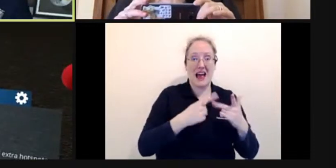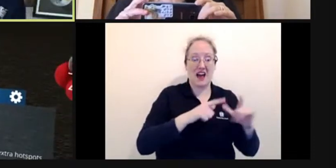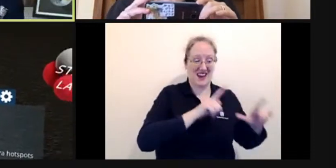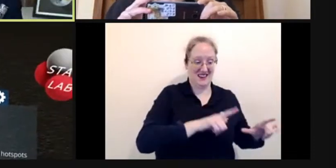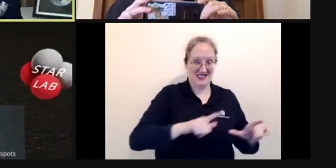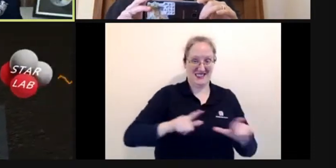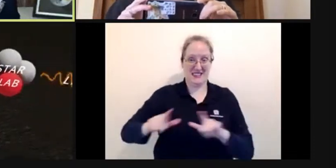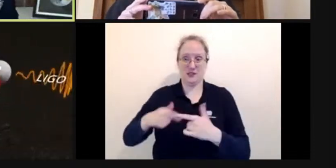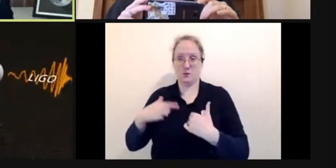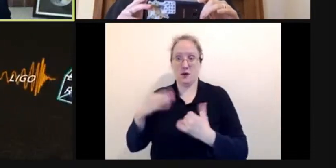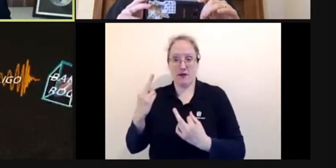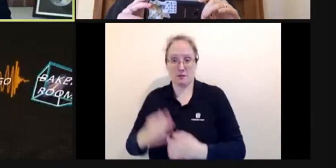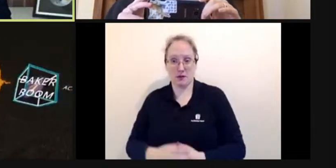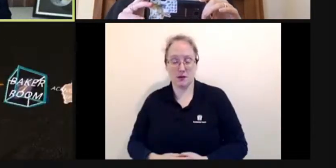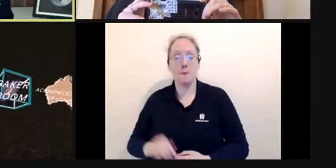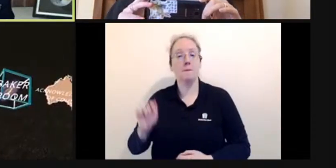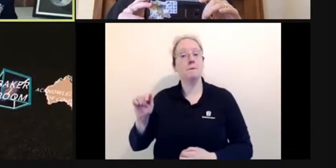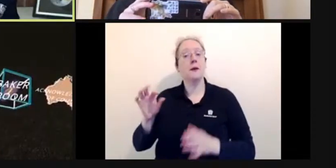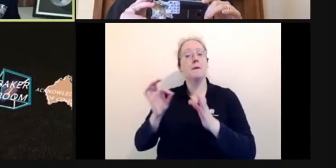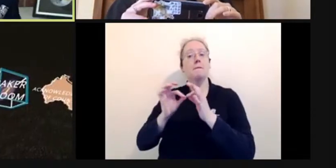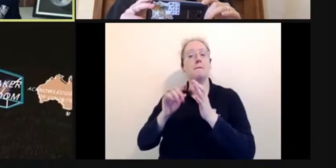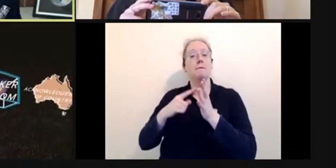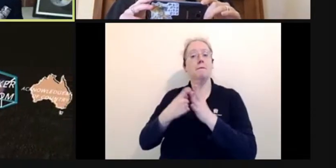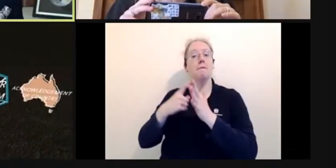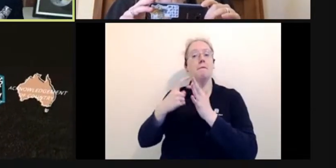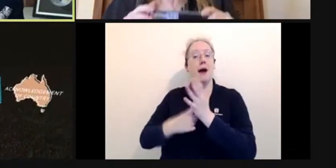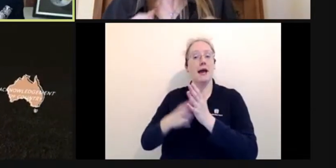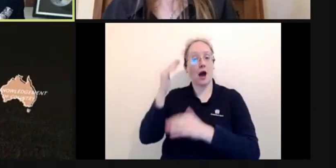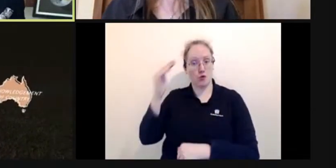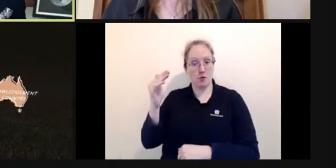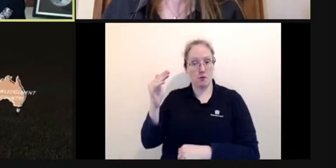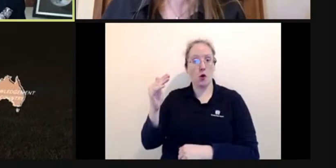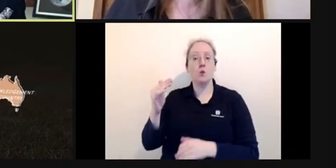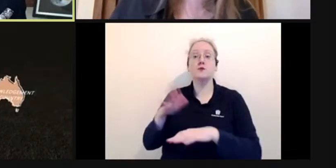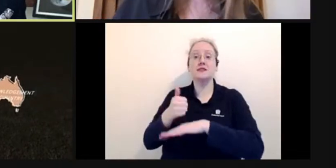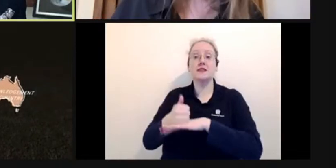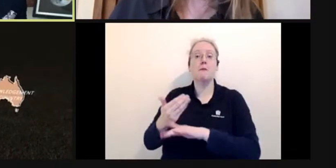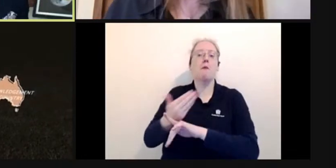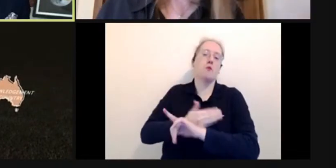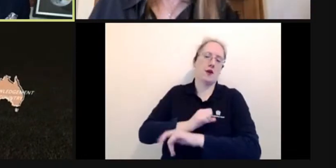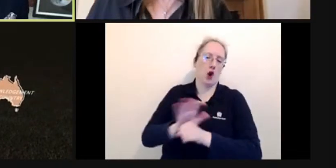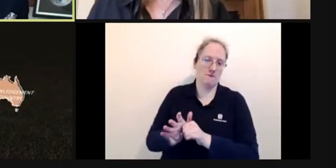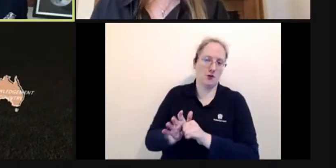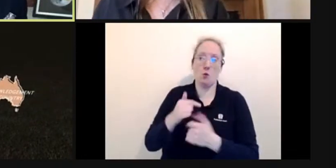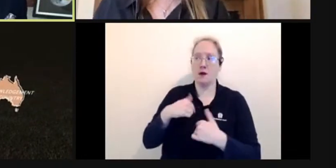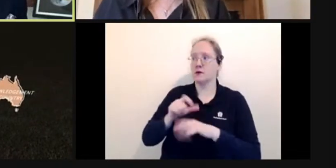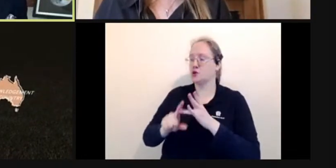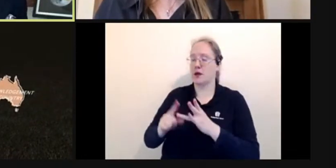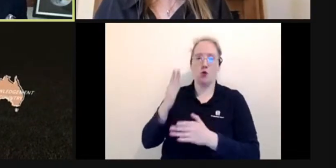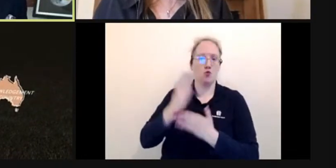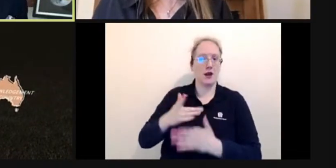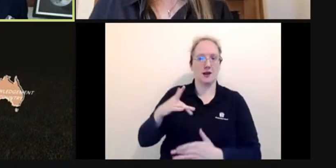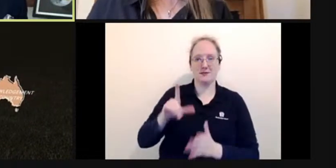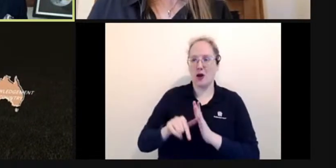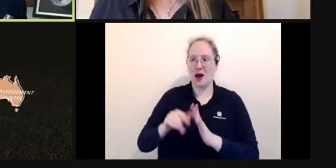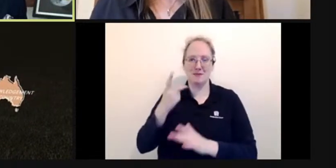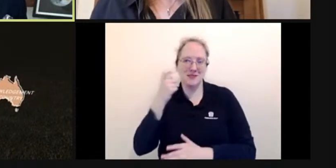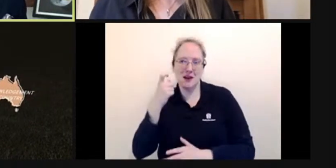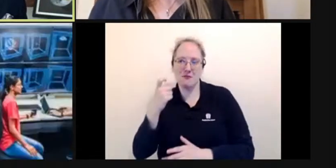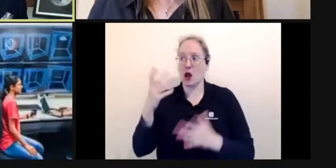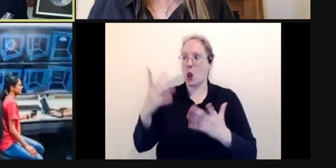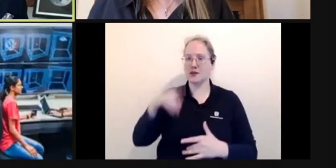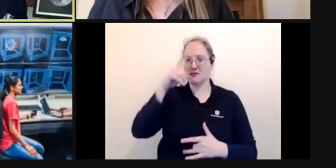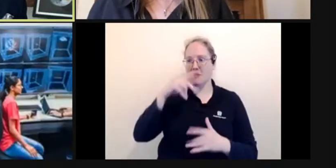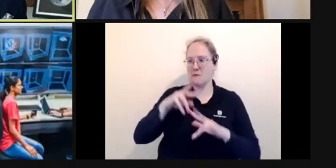Baker Room, which was a photo pre-COVID when we were actually doing real-time discovery, lots of astronomers in a room together doing great work. It was